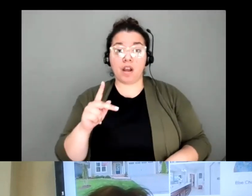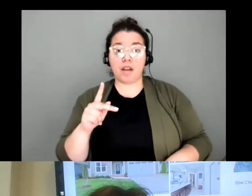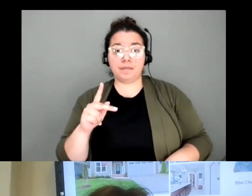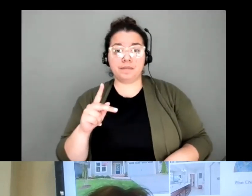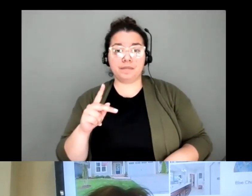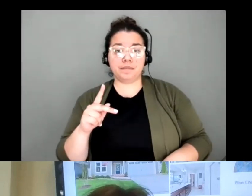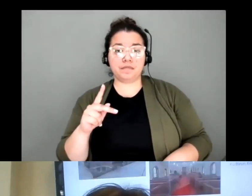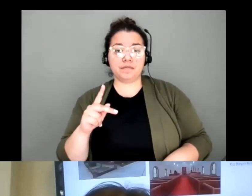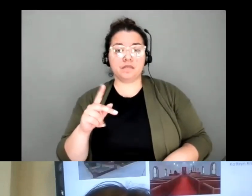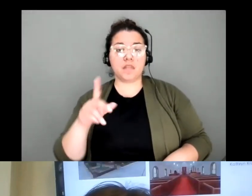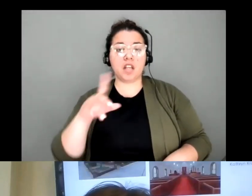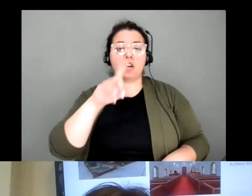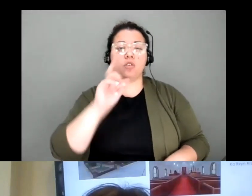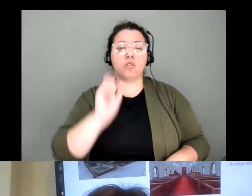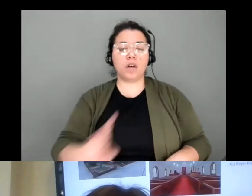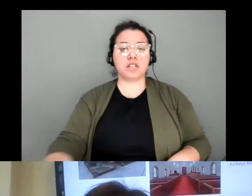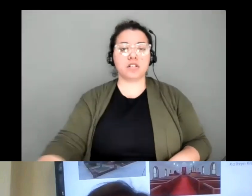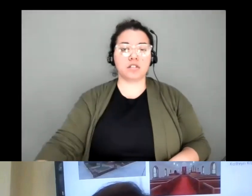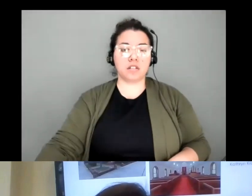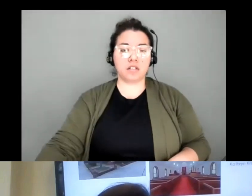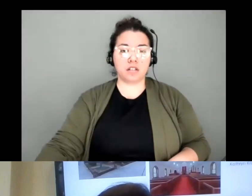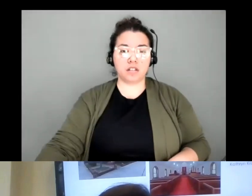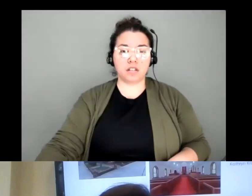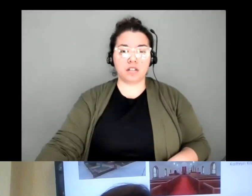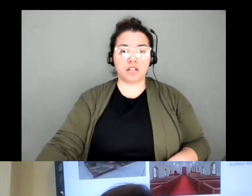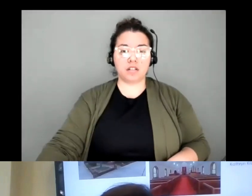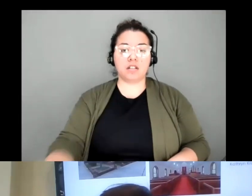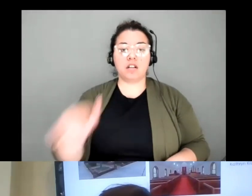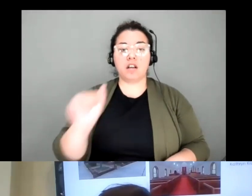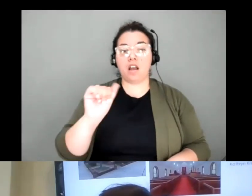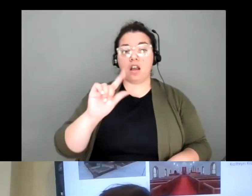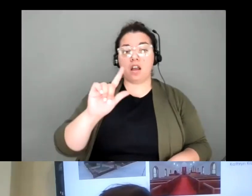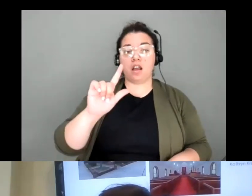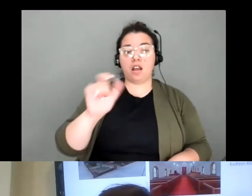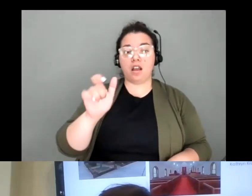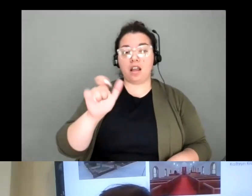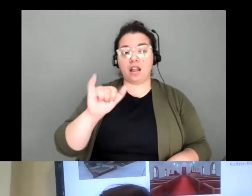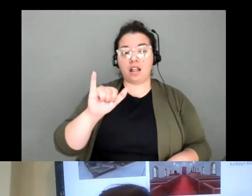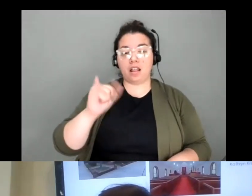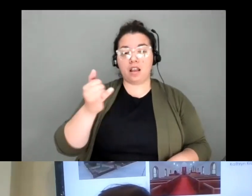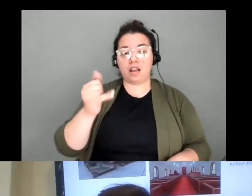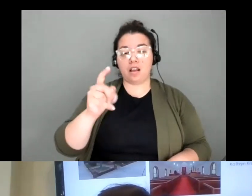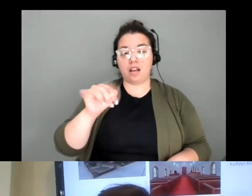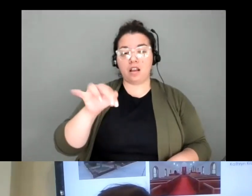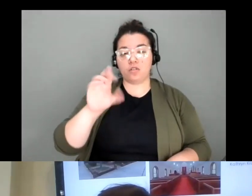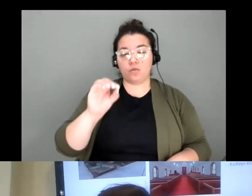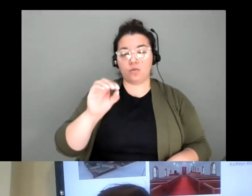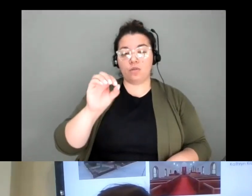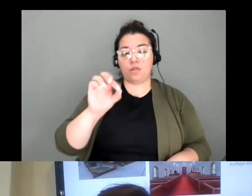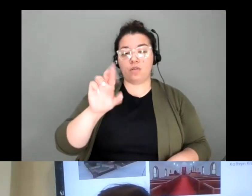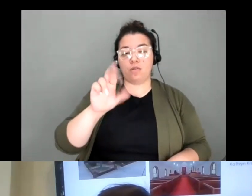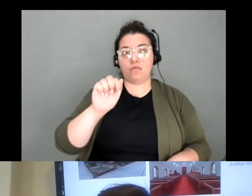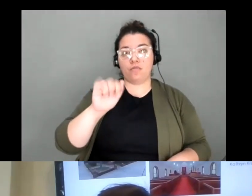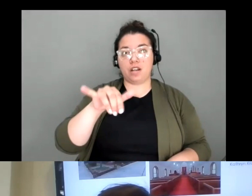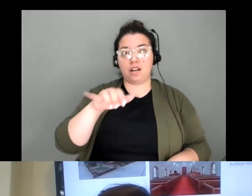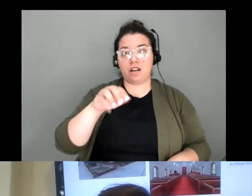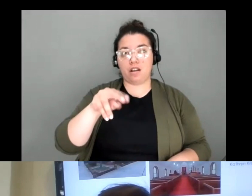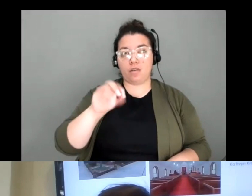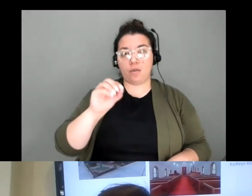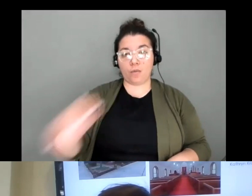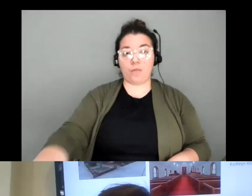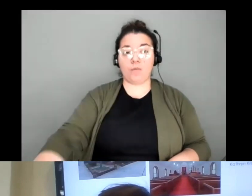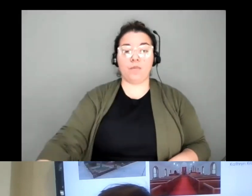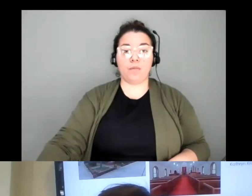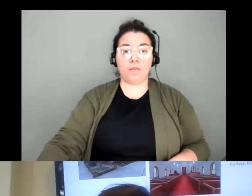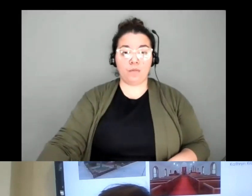question here from Alejandro Arellano. Hope I'm pronouncing that right. Arellano is, well, let's say